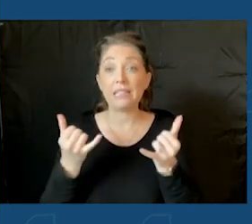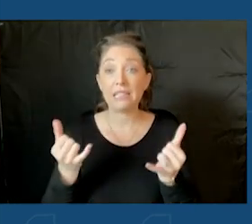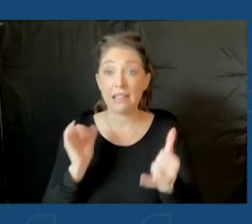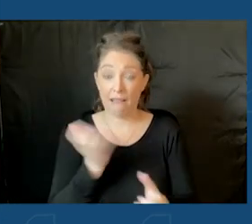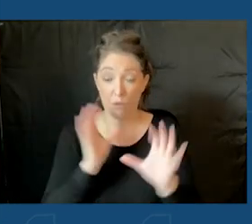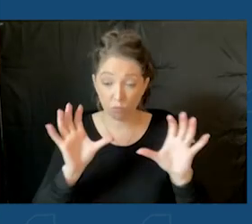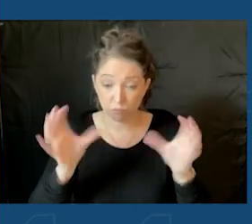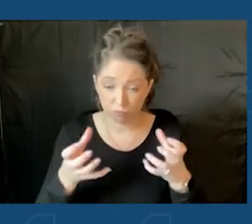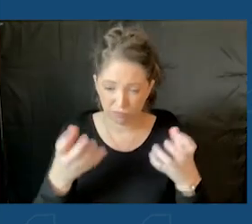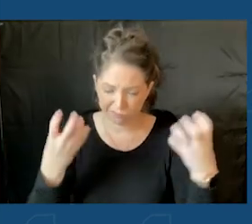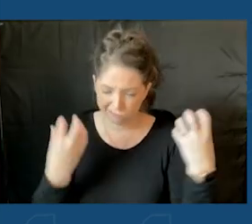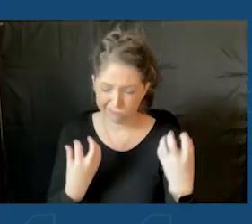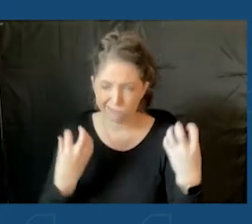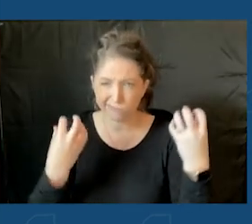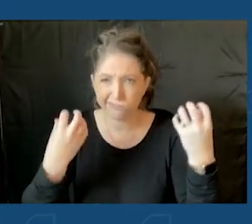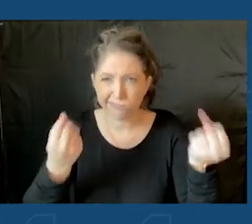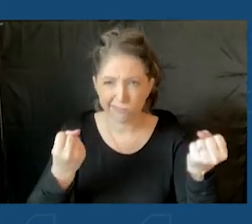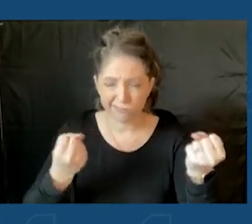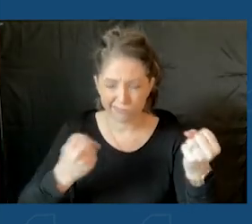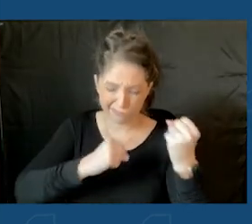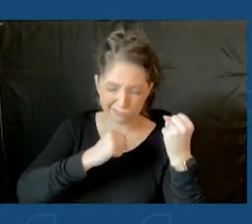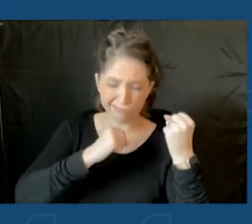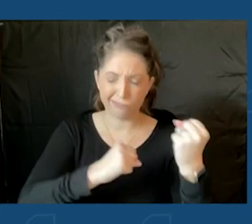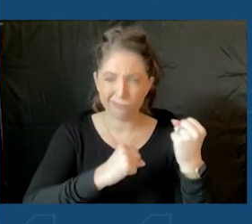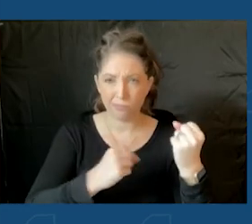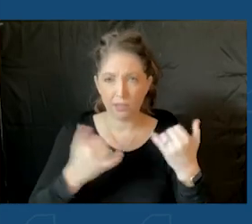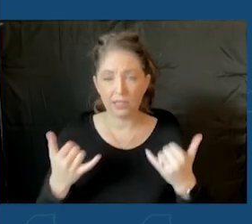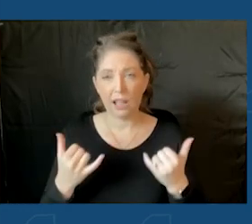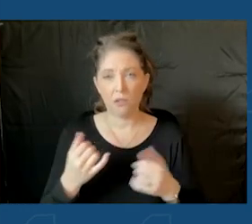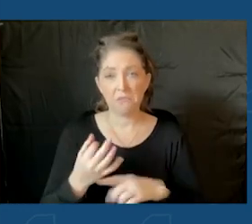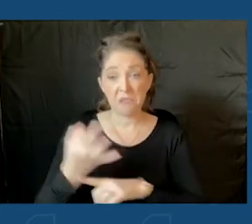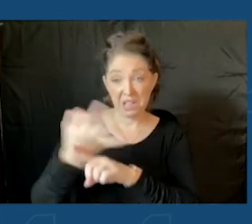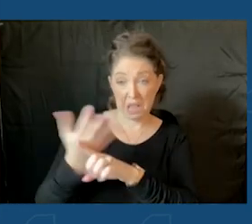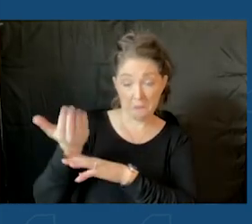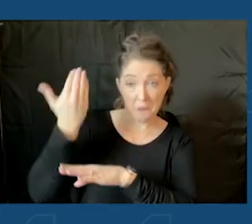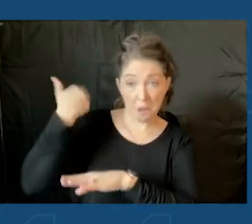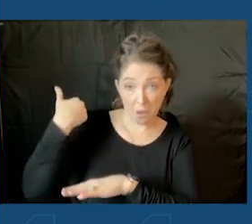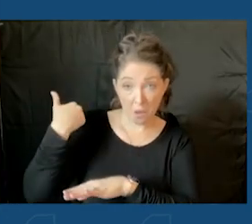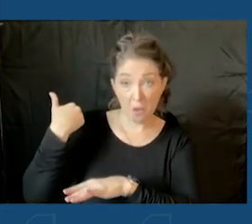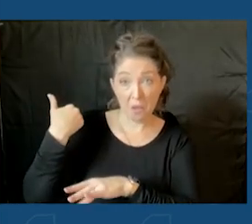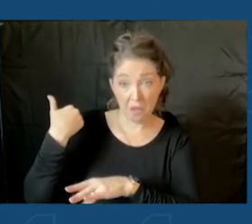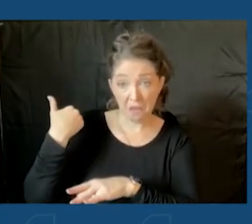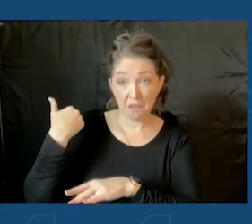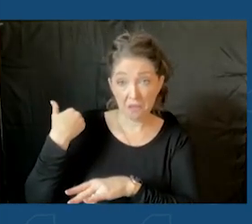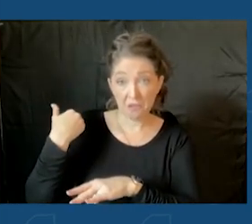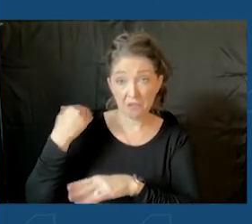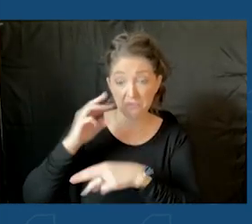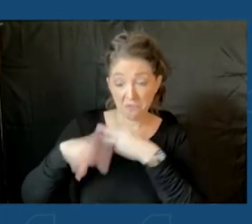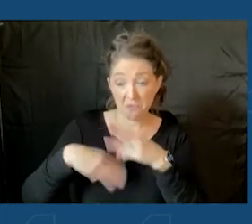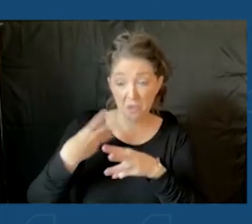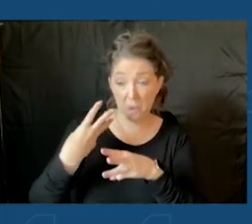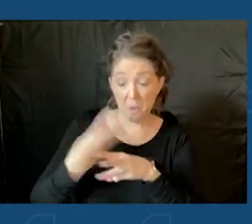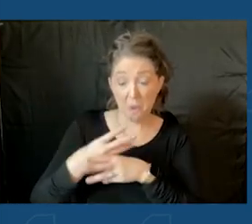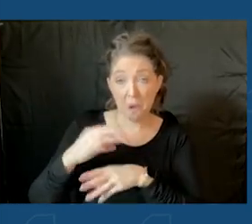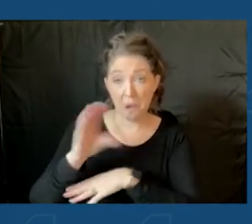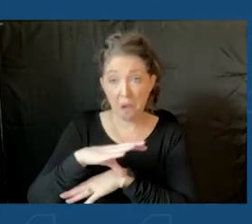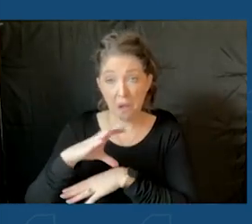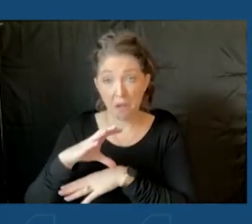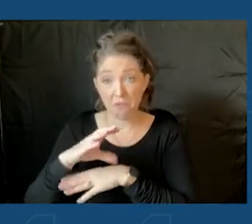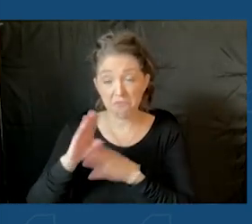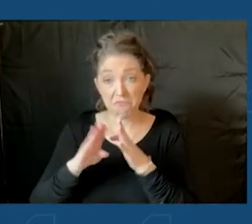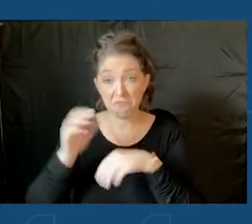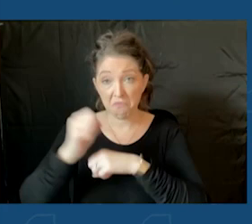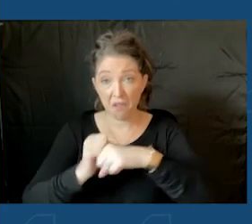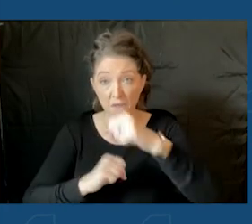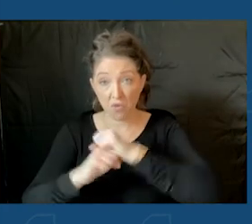resilient and stronger. 9 months ago, Ferrovial, a global infrastructure company and operator of